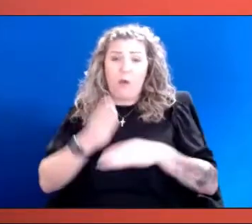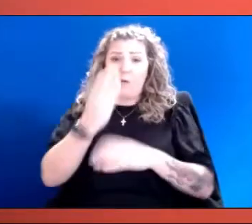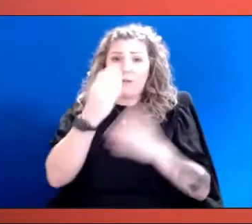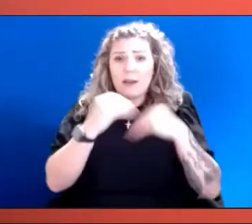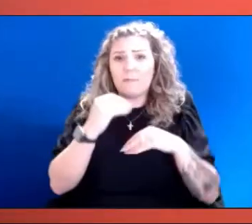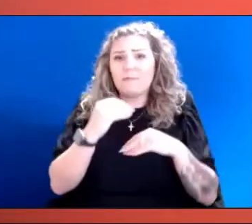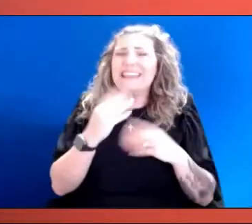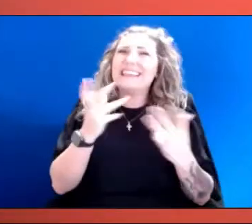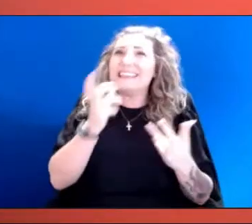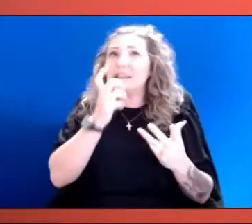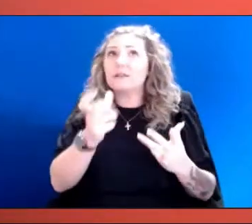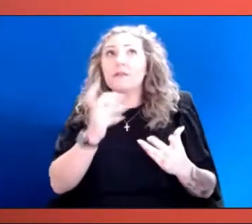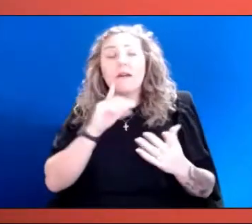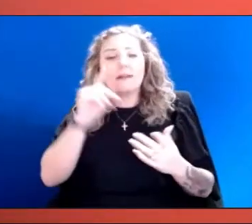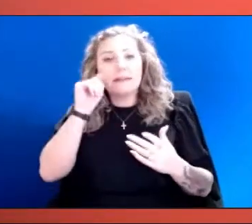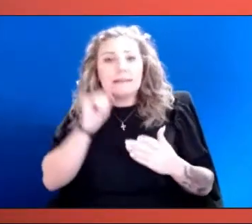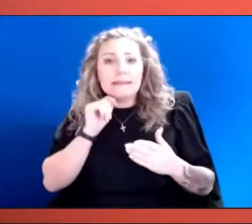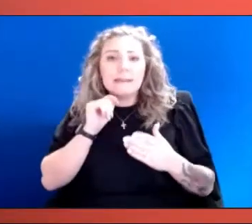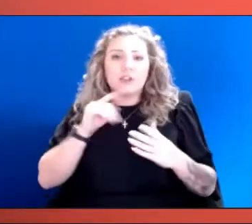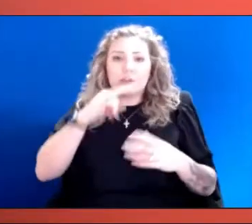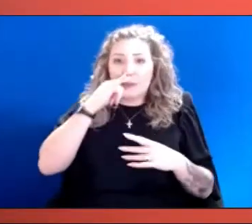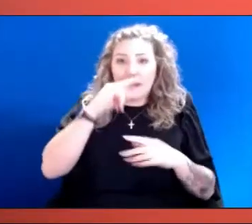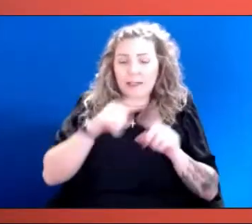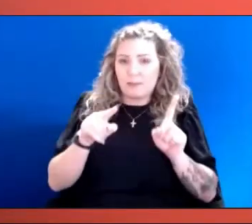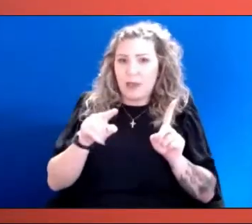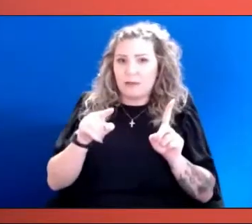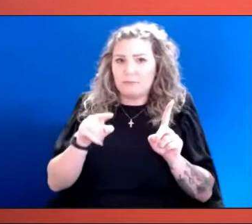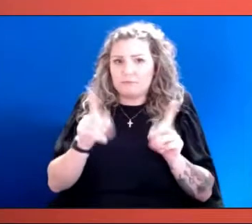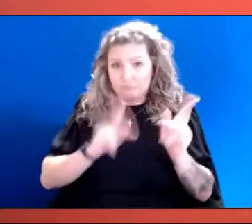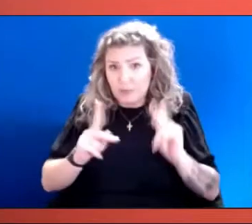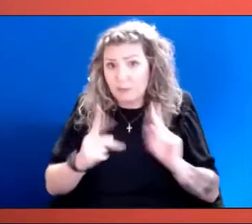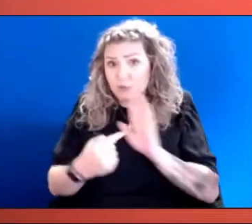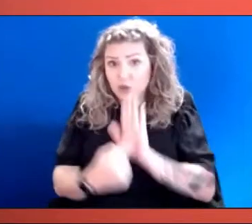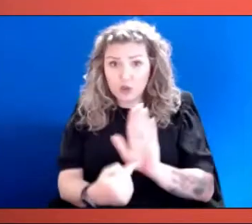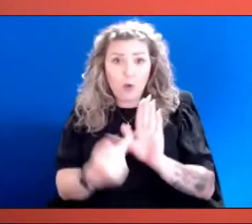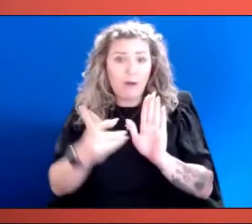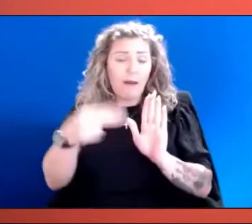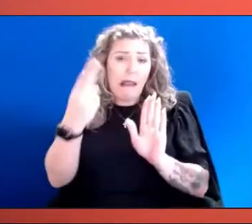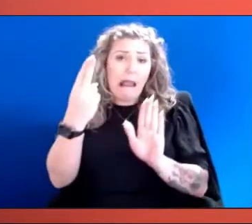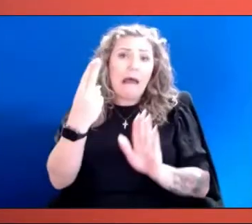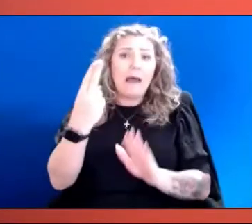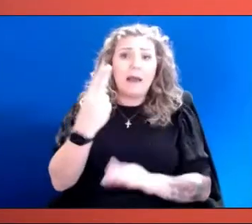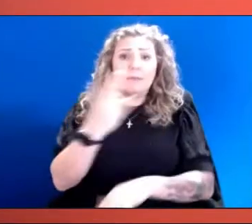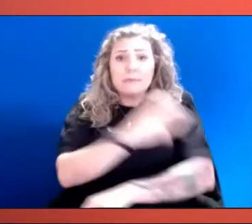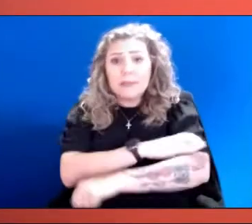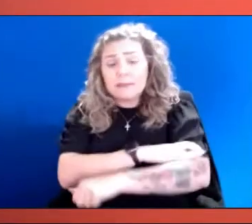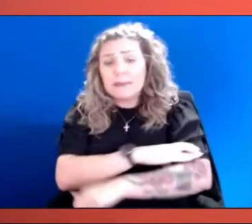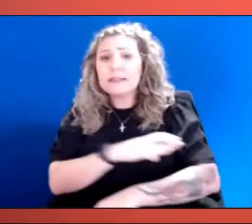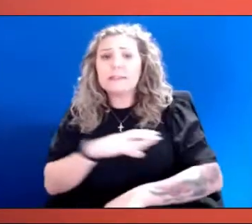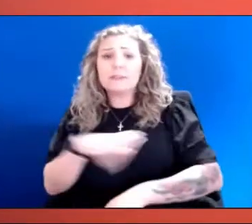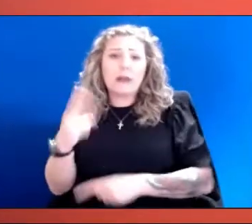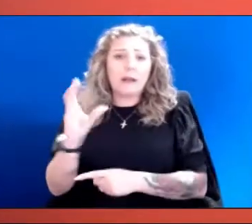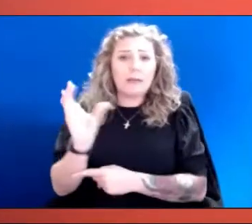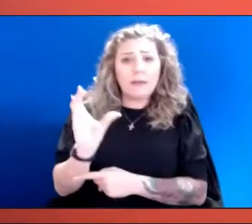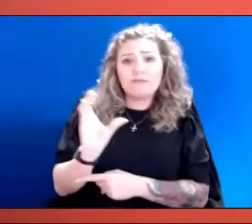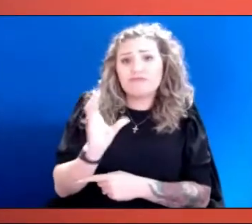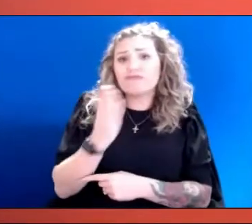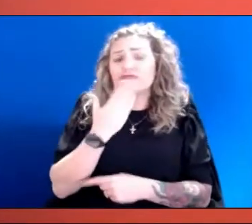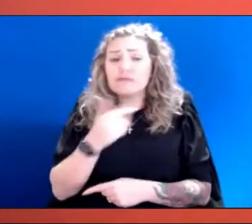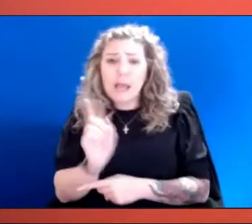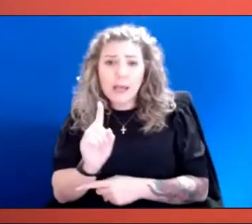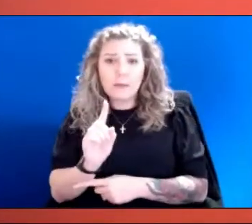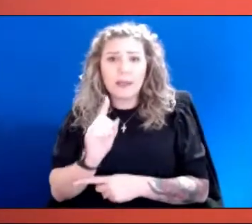kids, but yes, people are presenting earlier with things like high blood pressure, high cholesterol, diabetes because of how they're eating and because of the